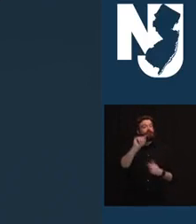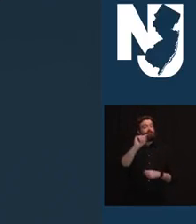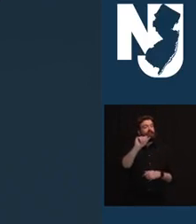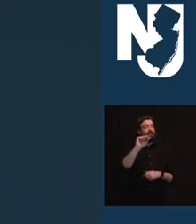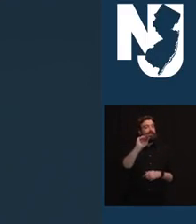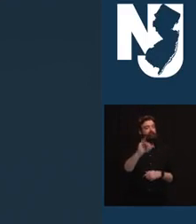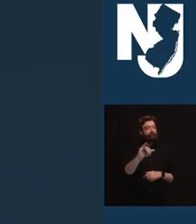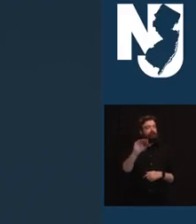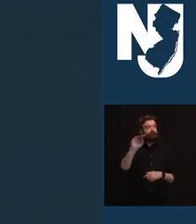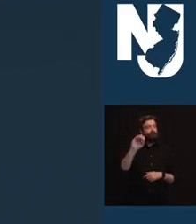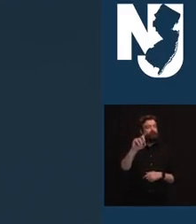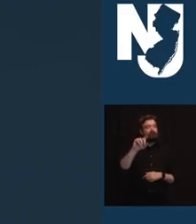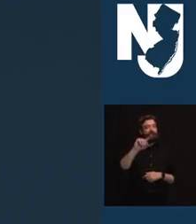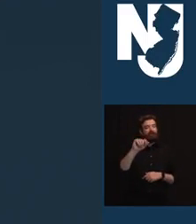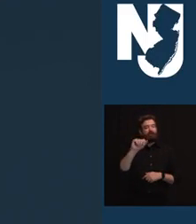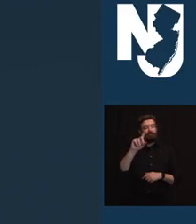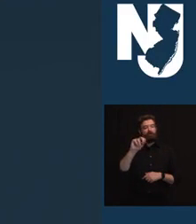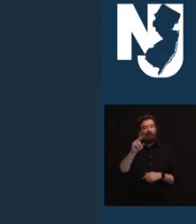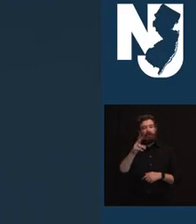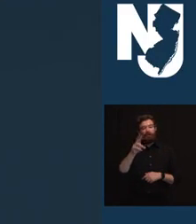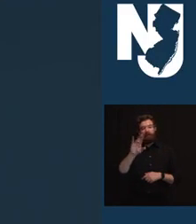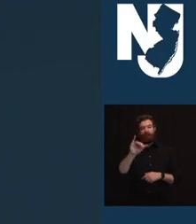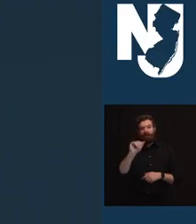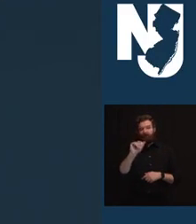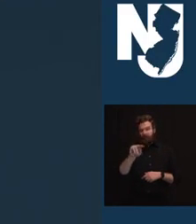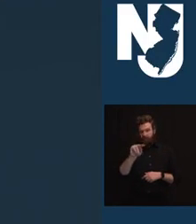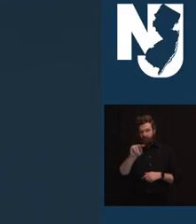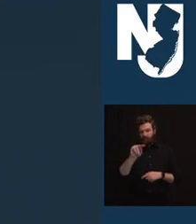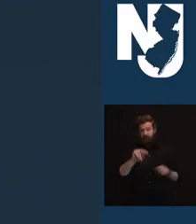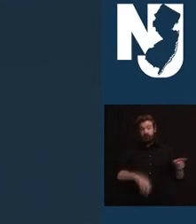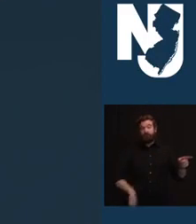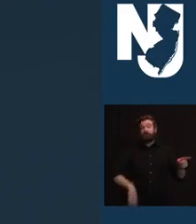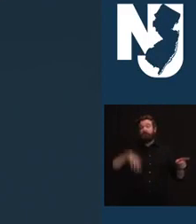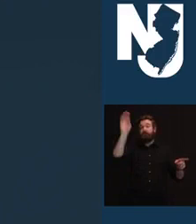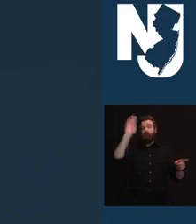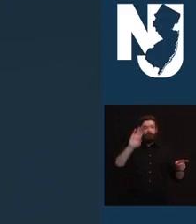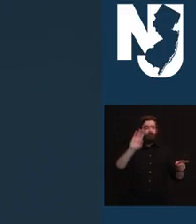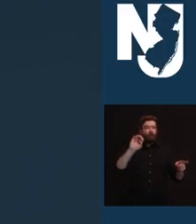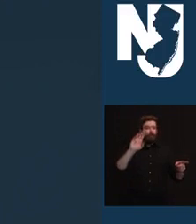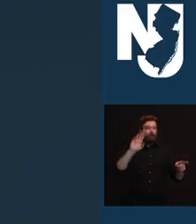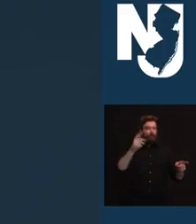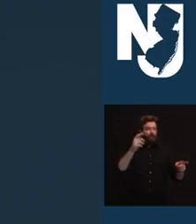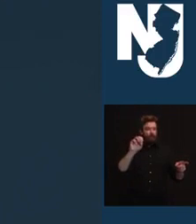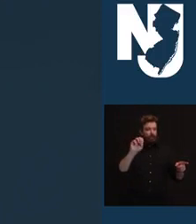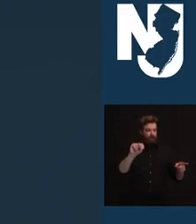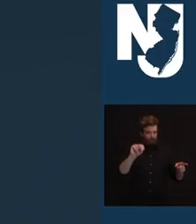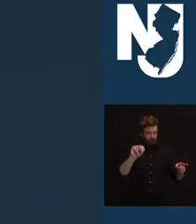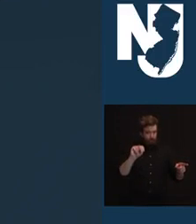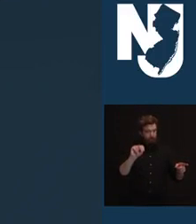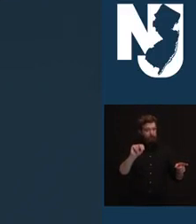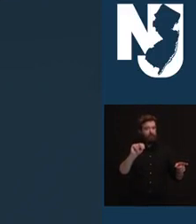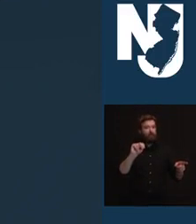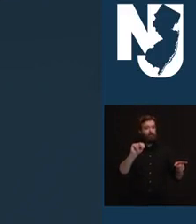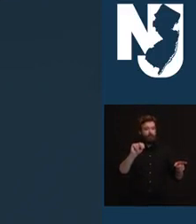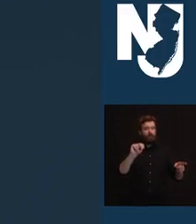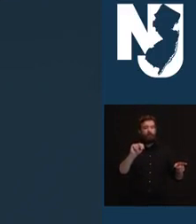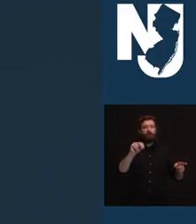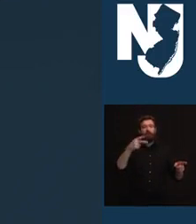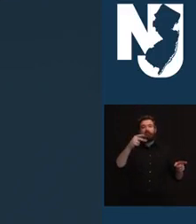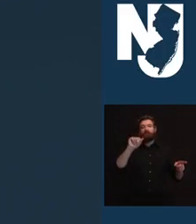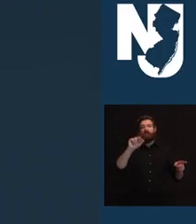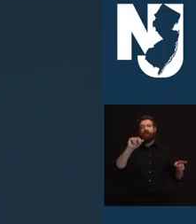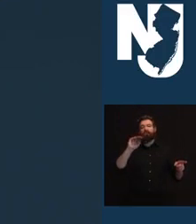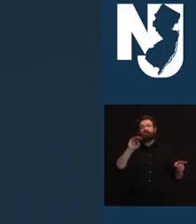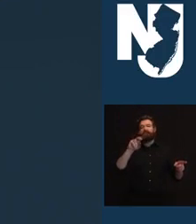much her entire life in Bergen County. Although born in the city of Passaic, she called Paramus, Fairlawn, and Washington Township home for